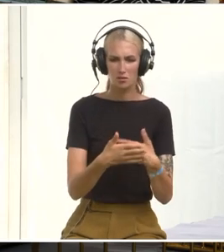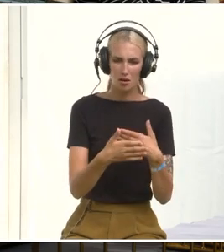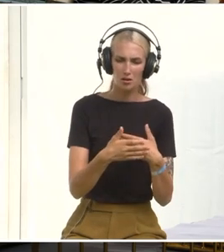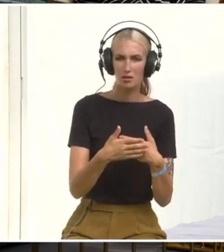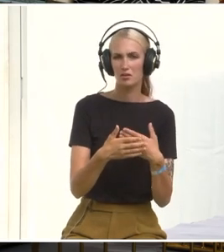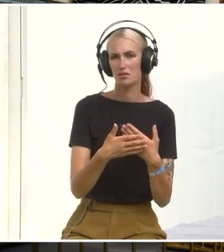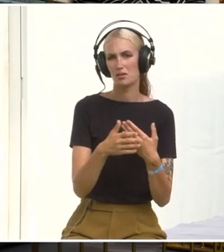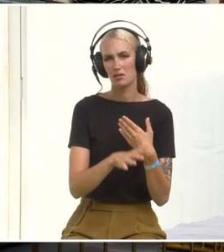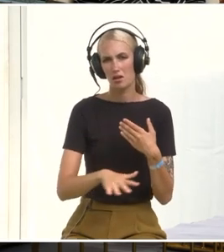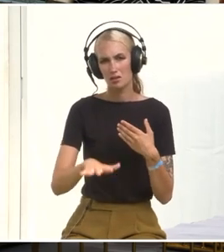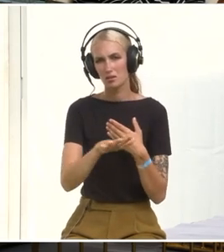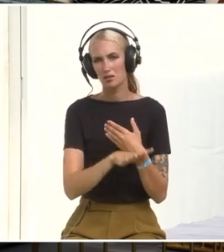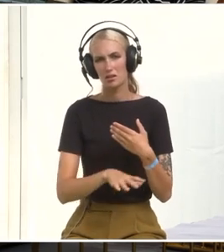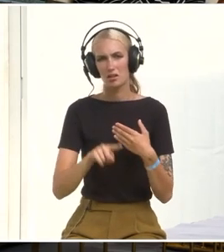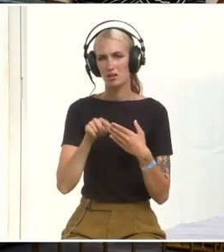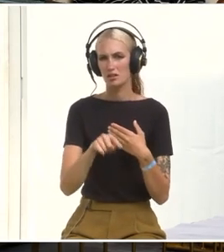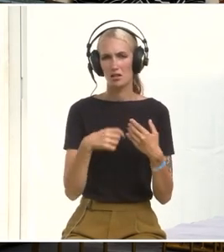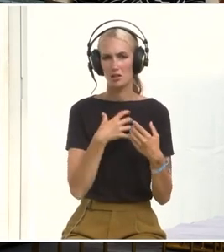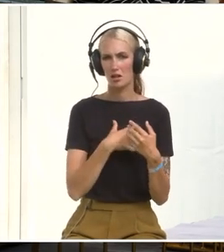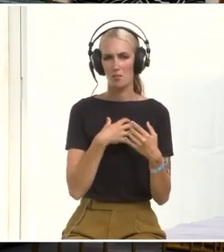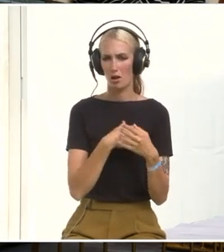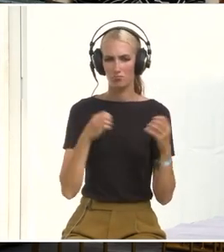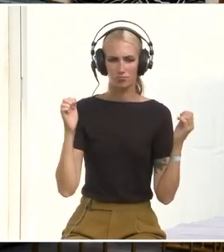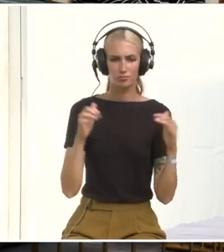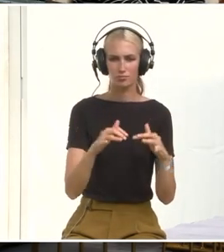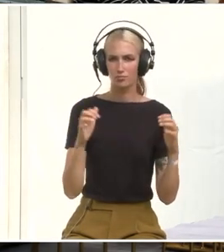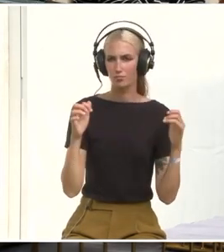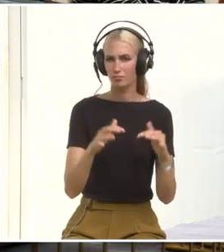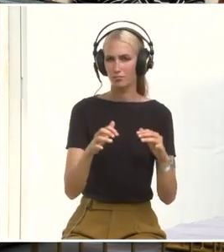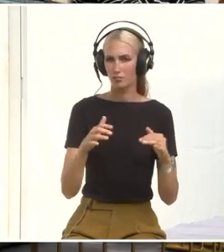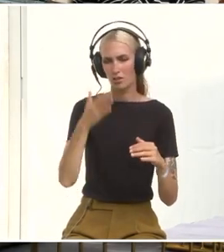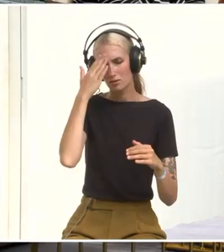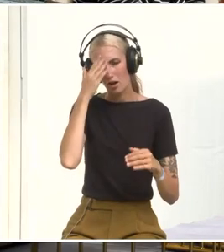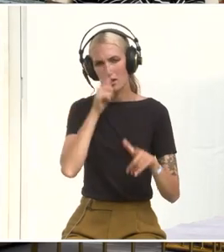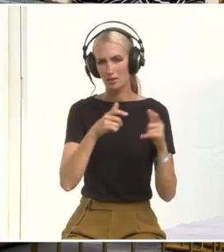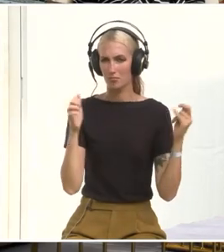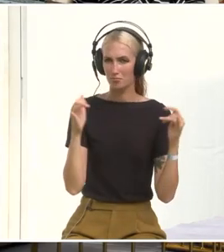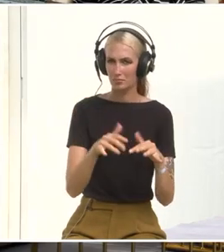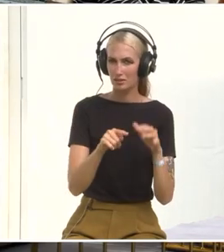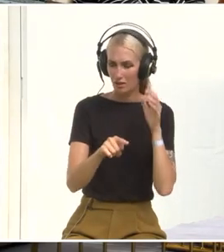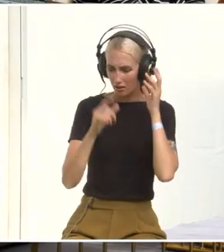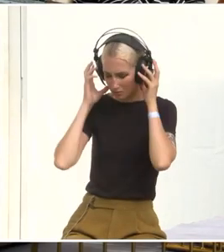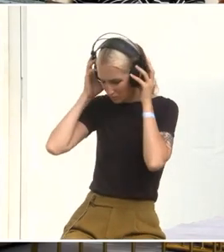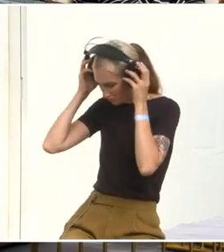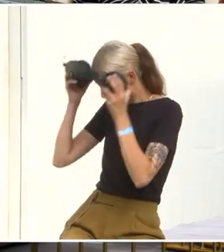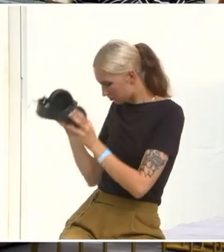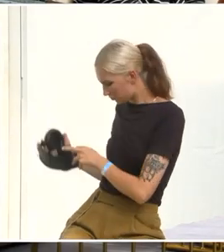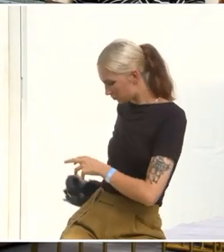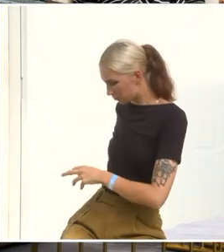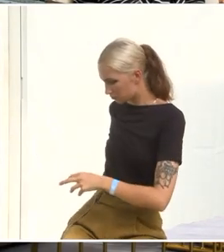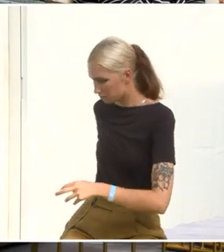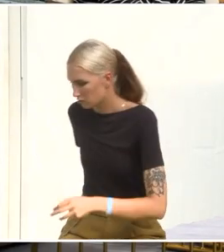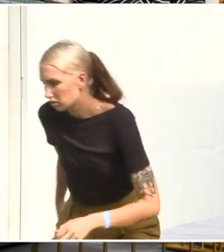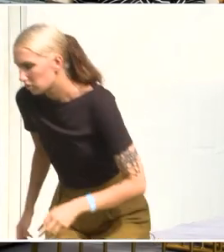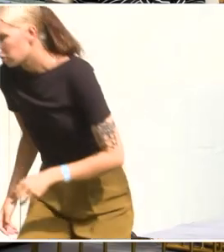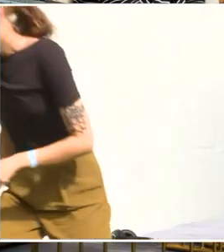city region, is still the main magnet of growth and people and talent and so on. The second is that this trend is even amplified